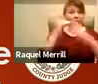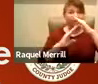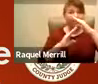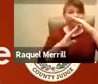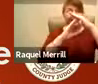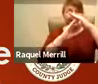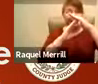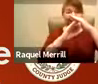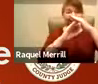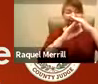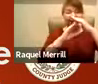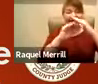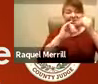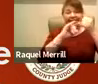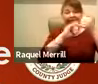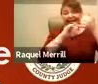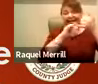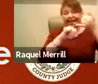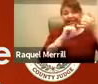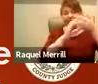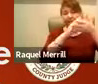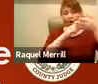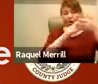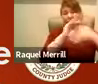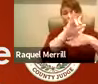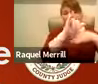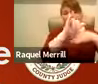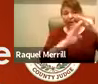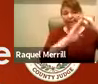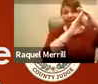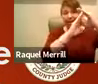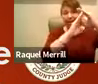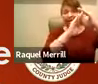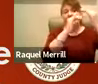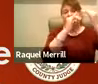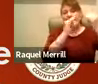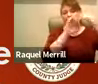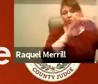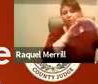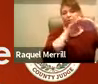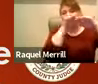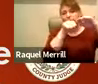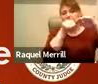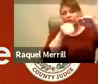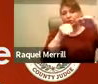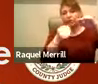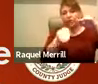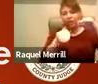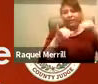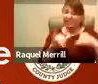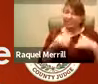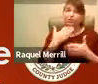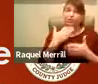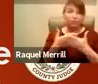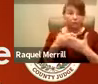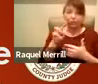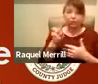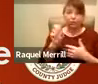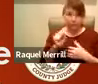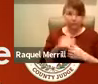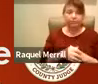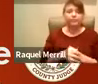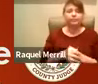the latter part of July. Again, this is good news. Another way